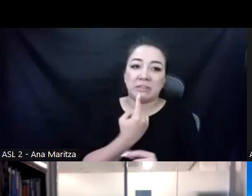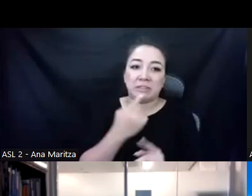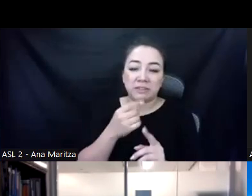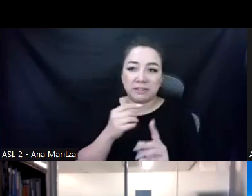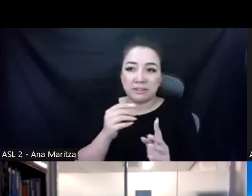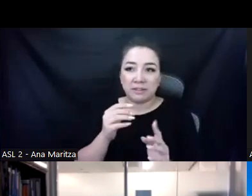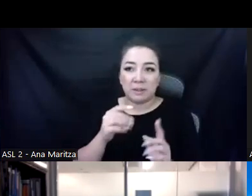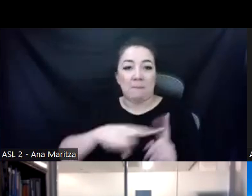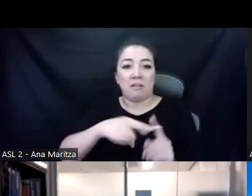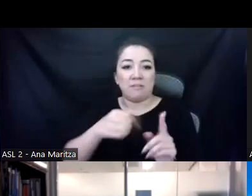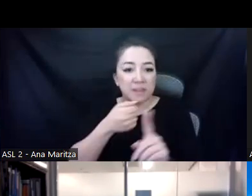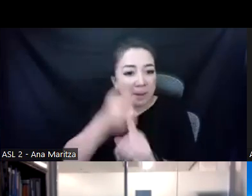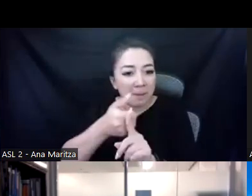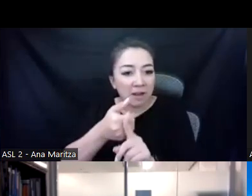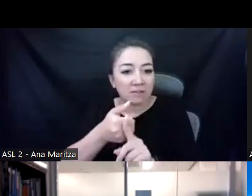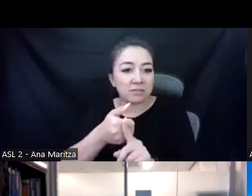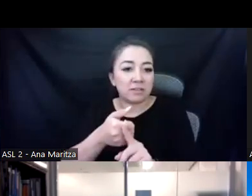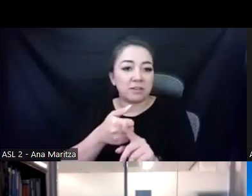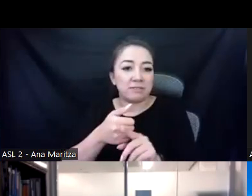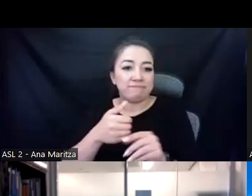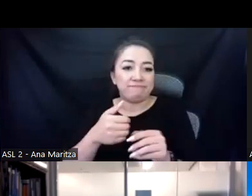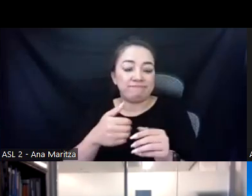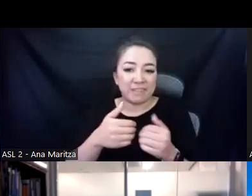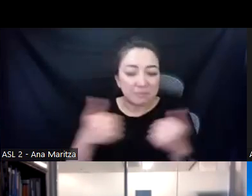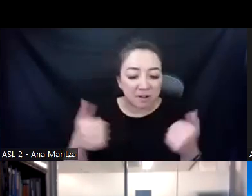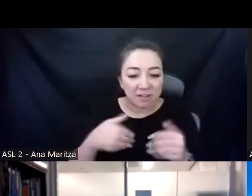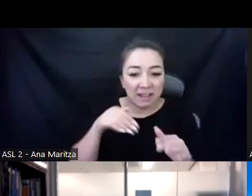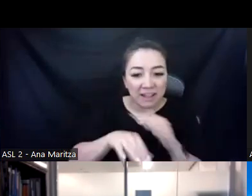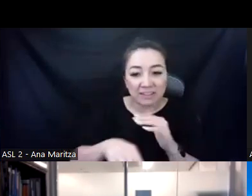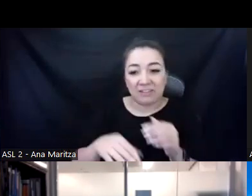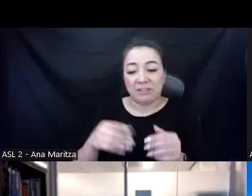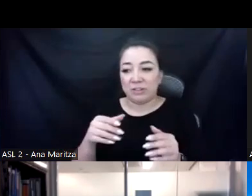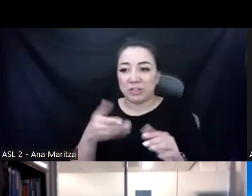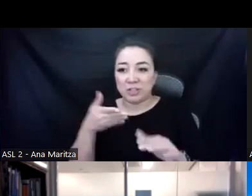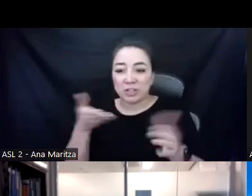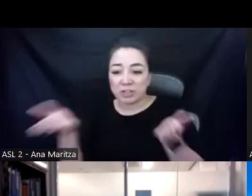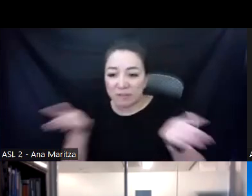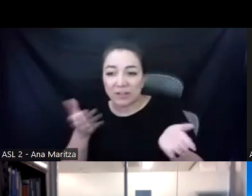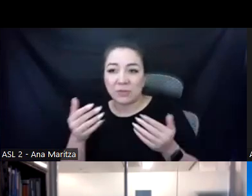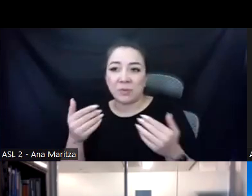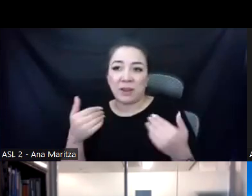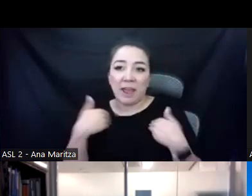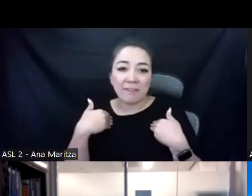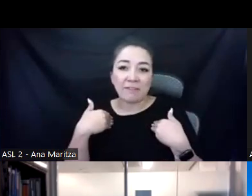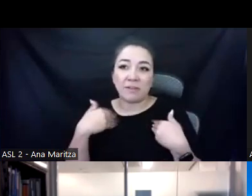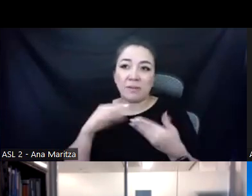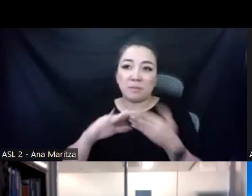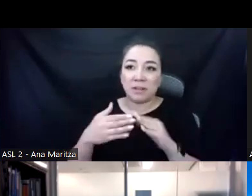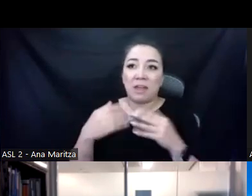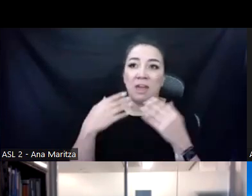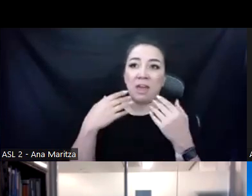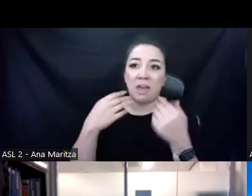a positive impact on disparities and access to services when we have community health workers that represent